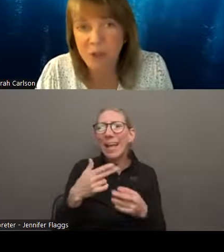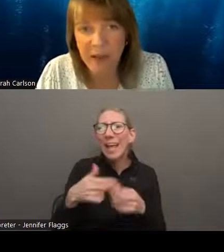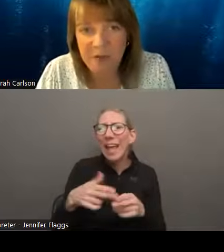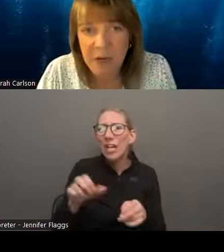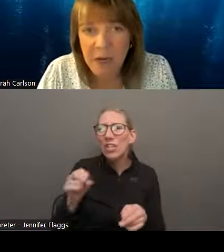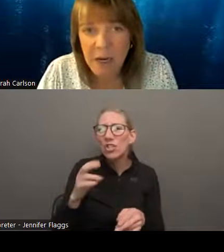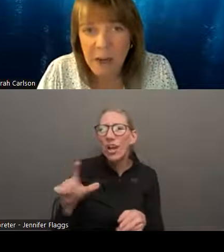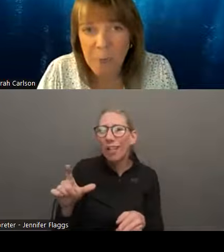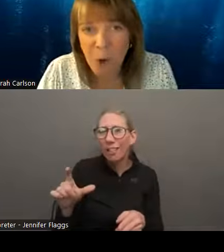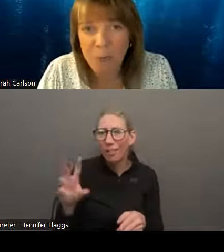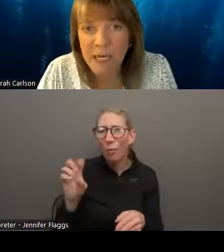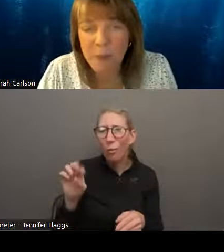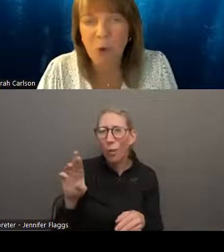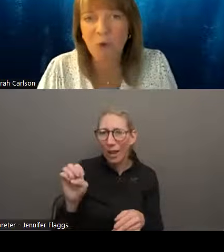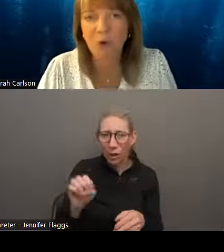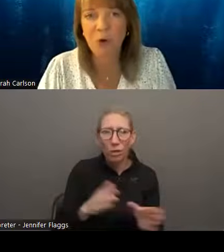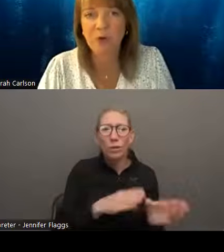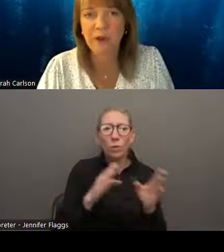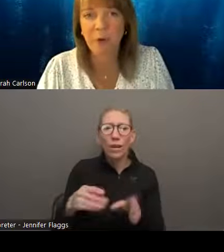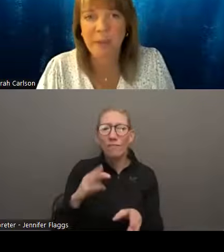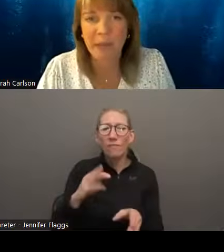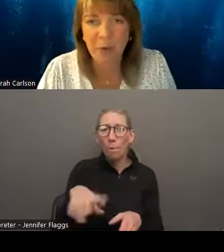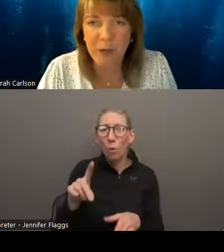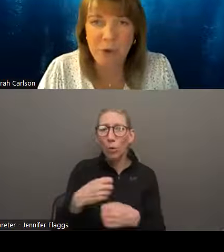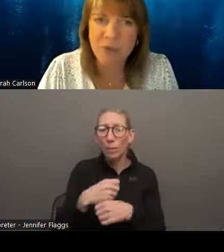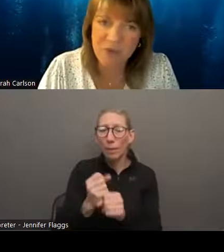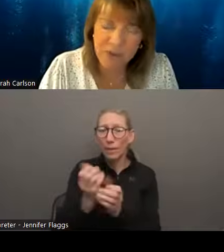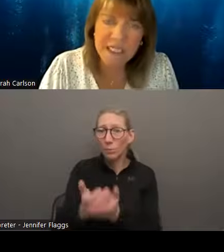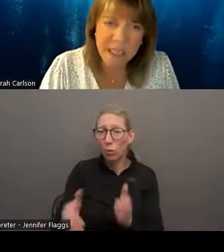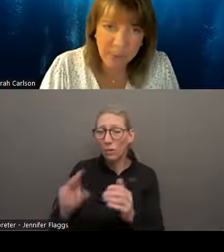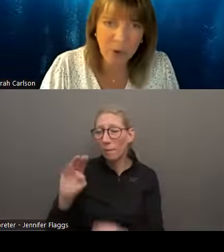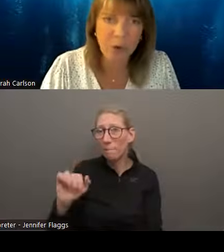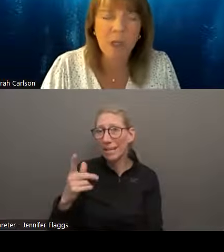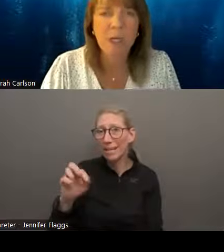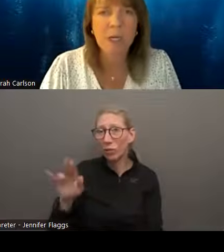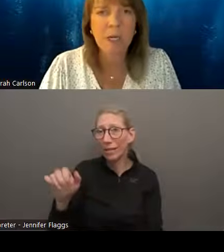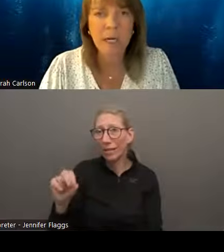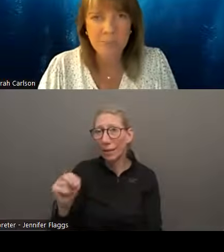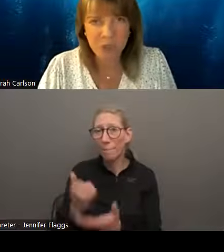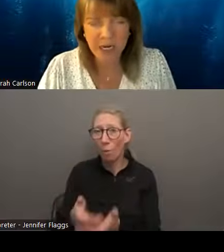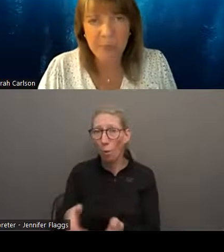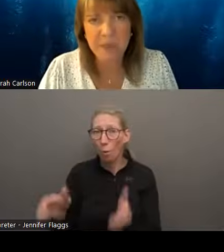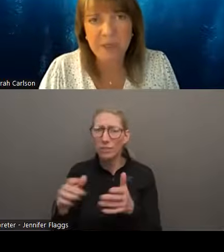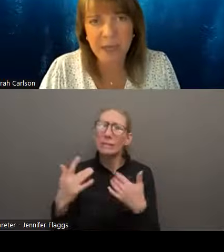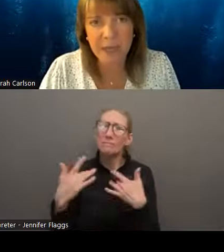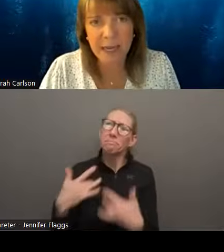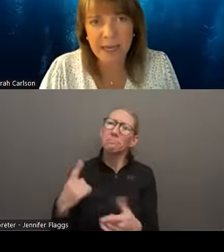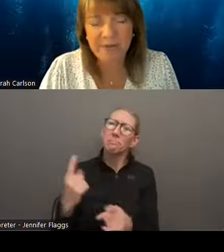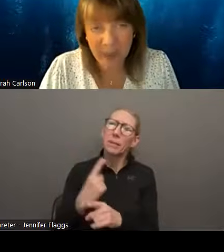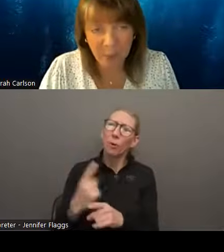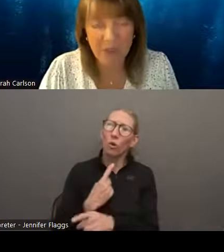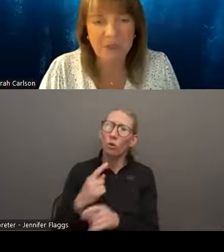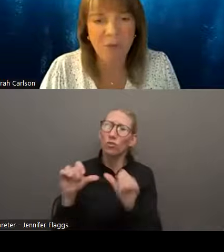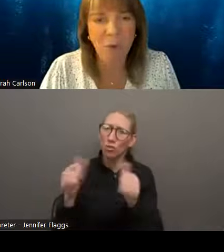We also have mold-made bowls over there, or Megarian bowls. So fairly typical shapes